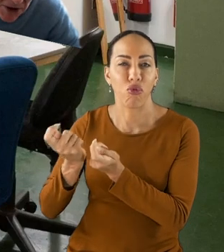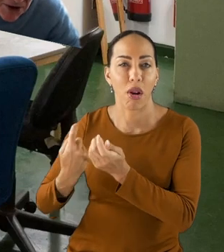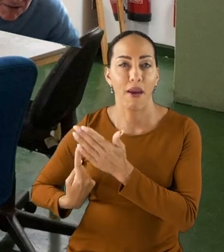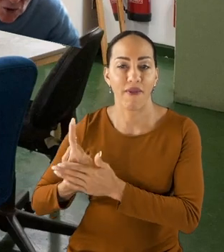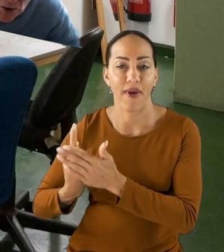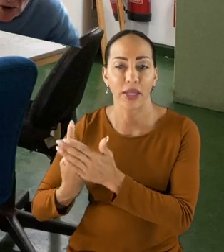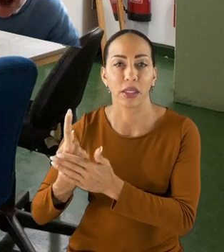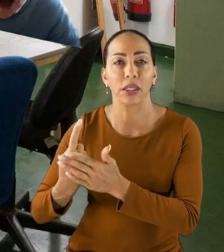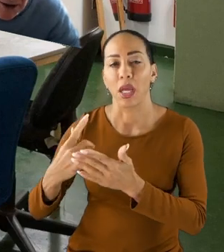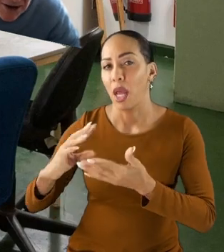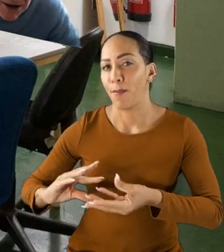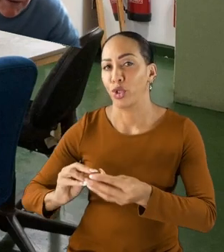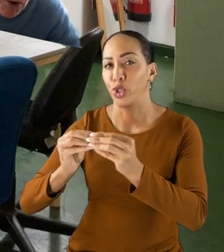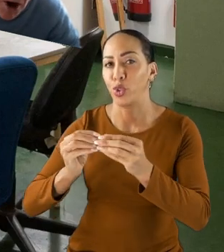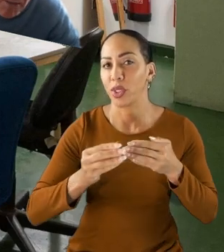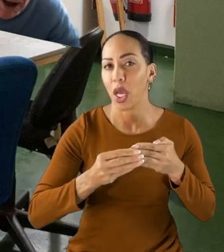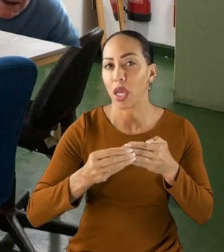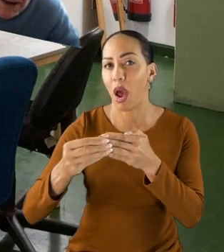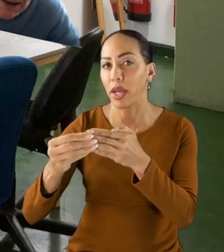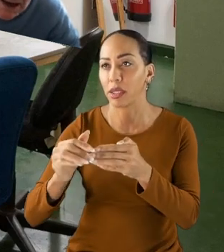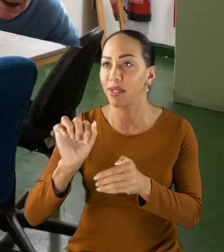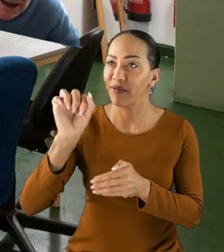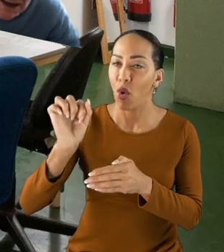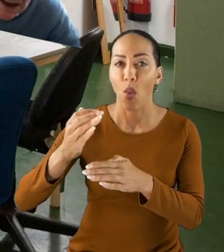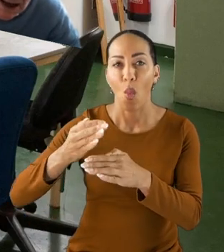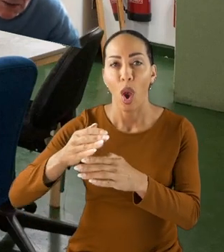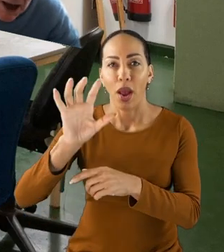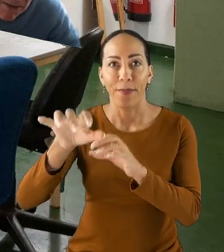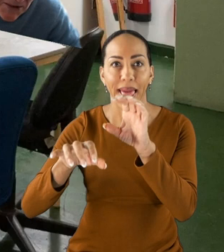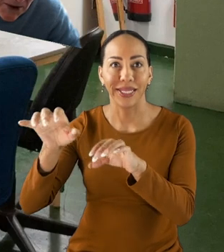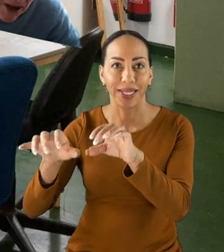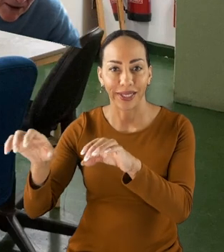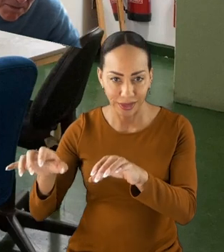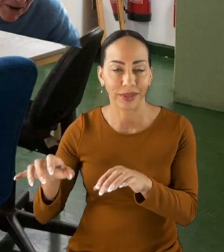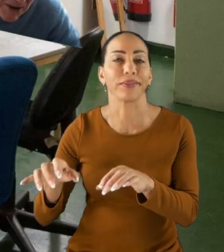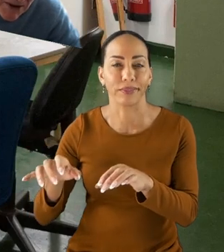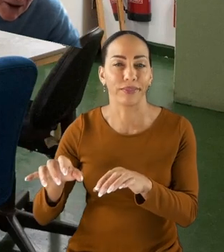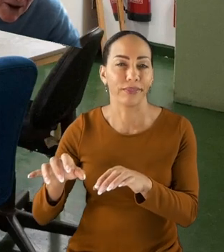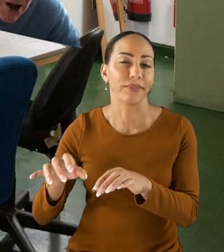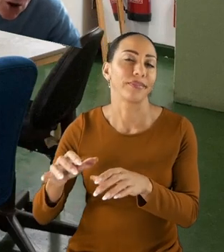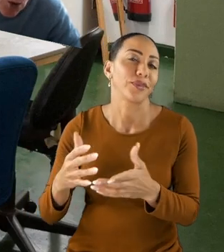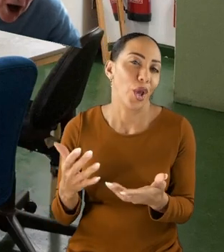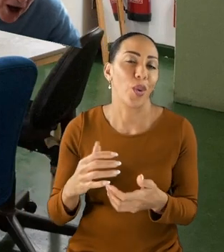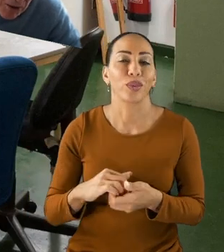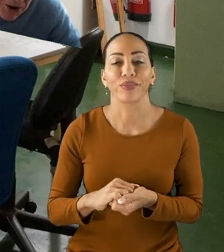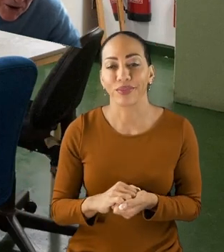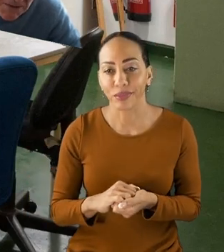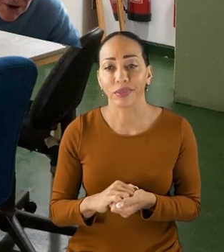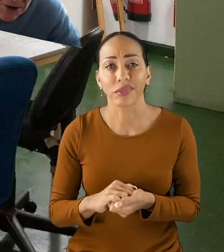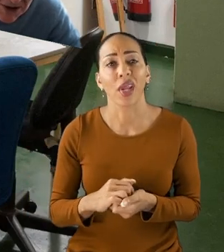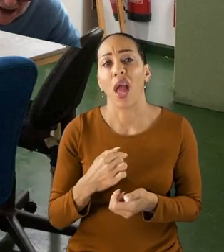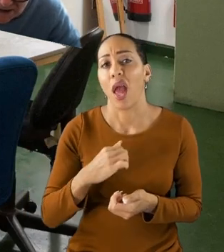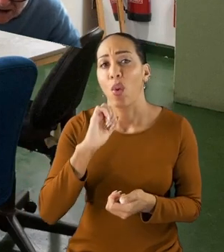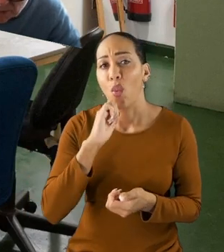maybe produce some more guidance for workplaces as we come up to the month. But what I will do